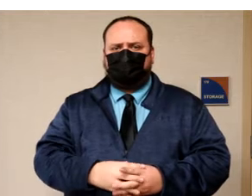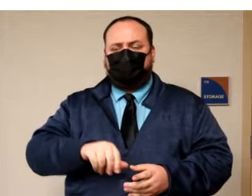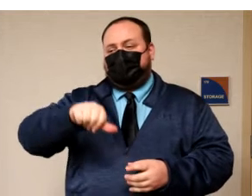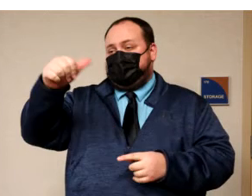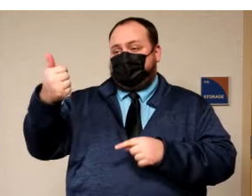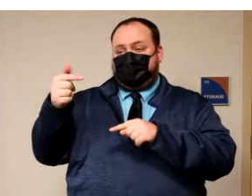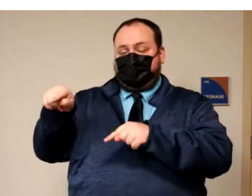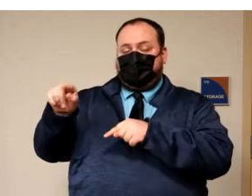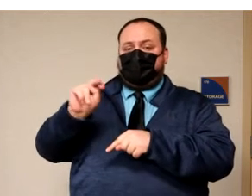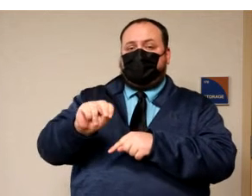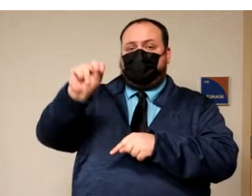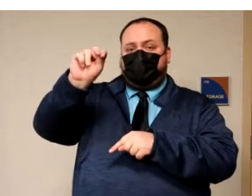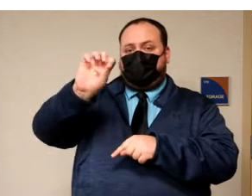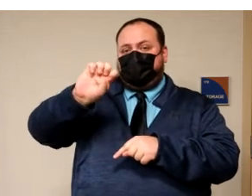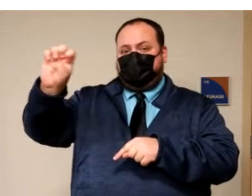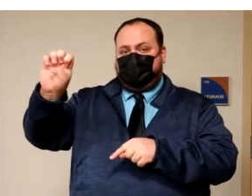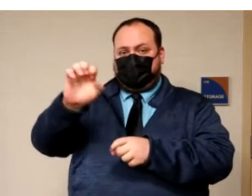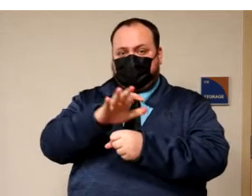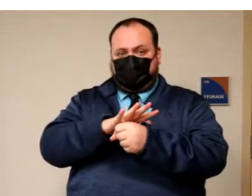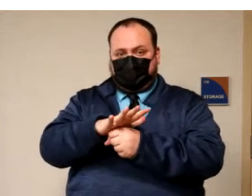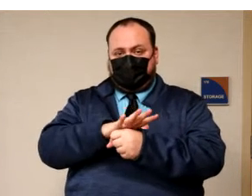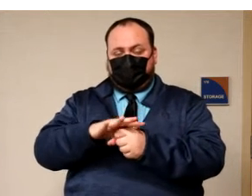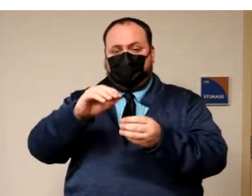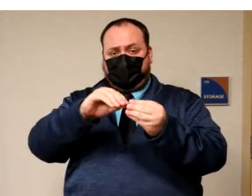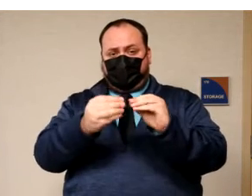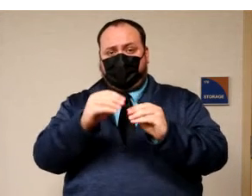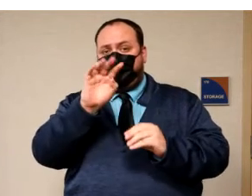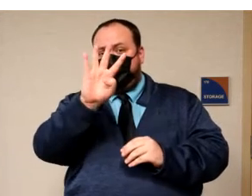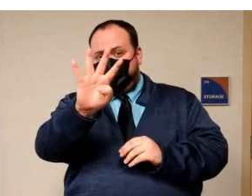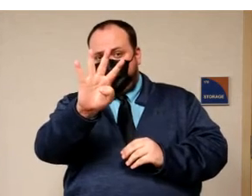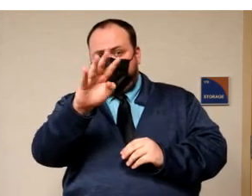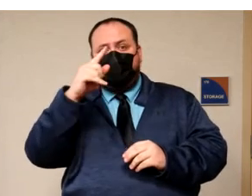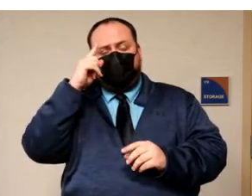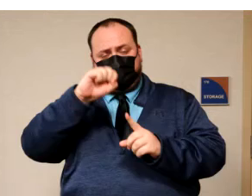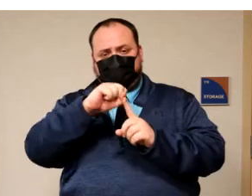northeastern district, so labeled District 4 for Scenario 3.